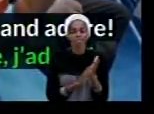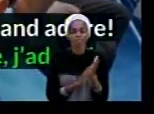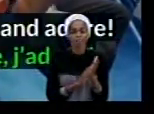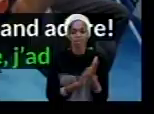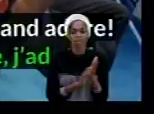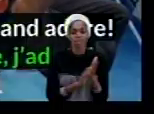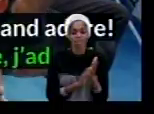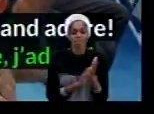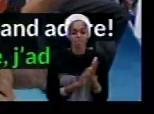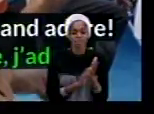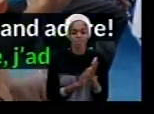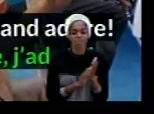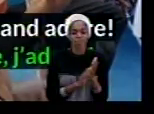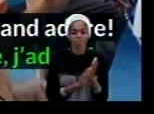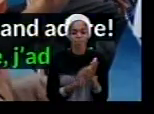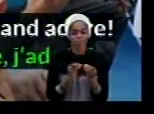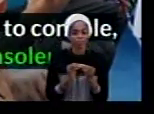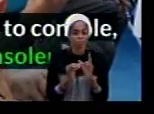Stanza 3.